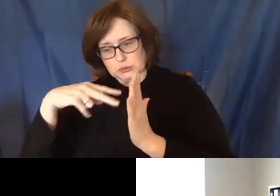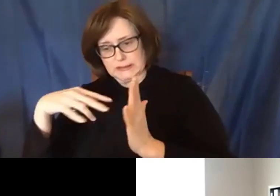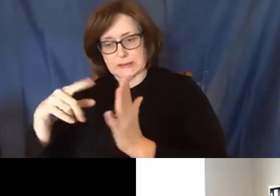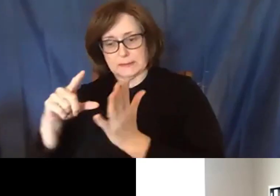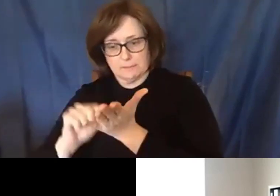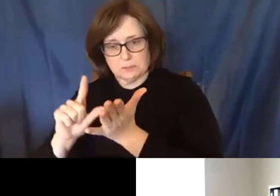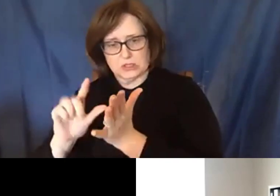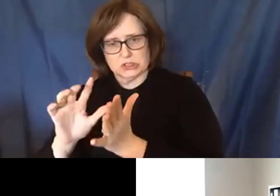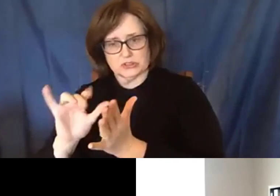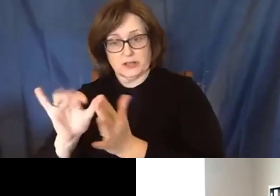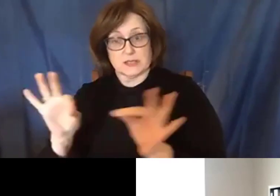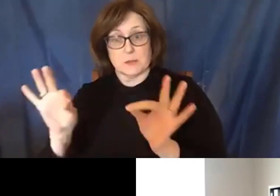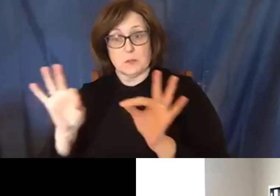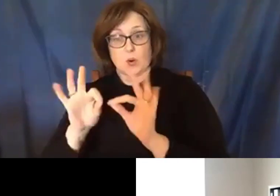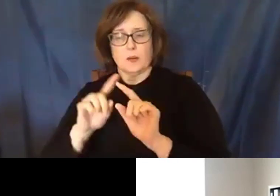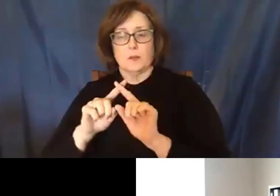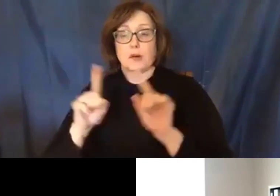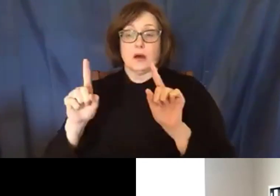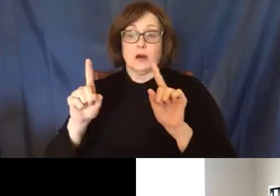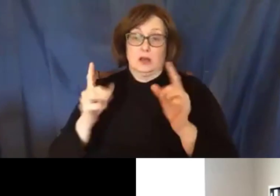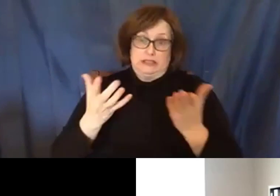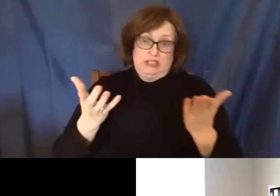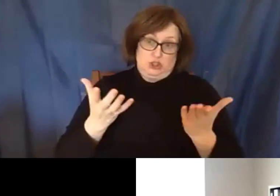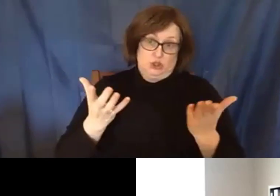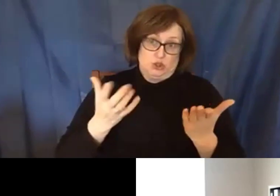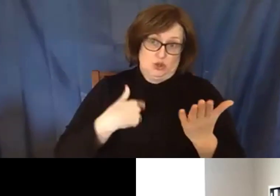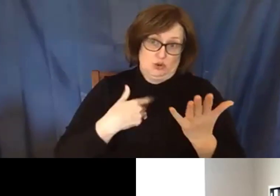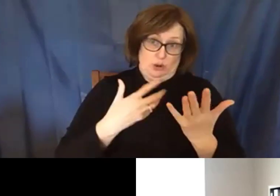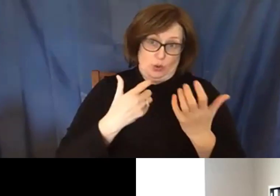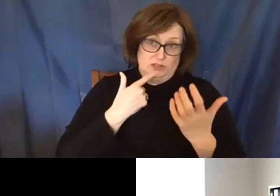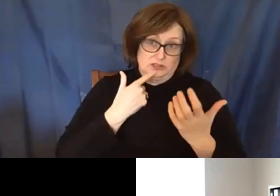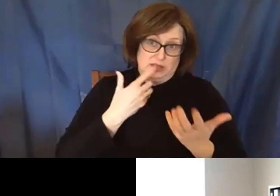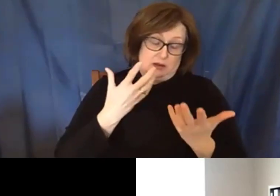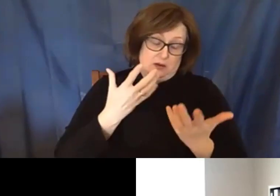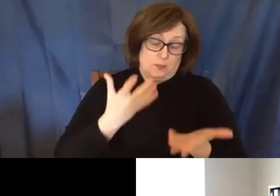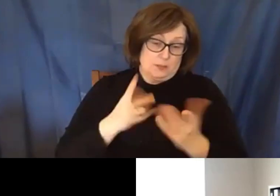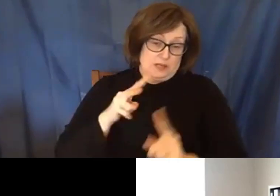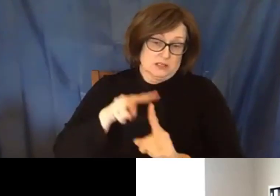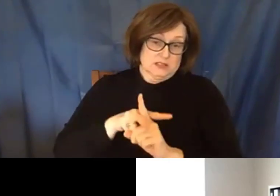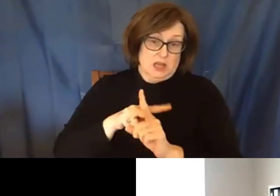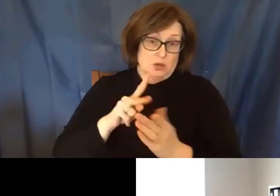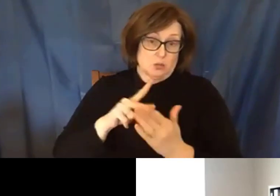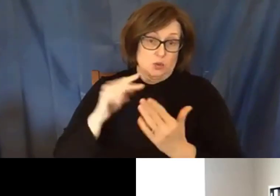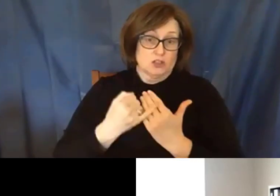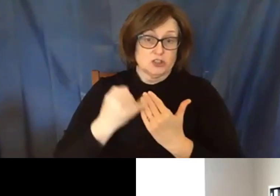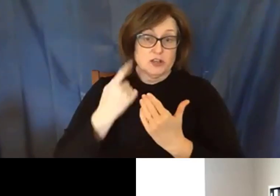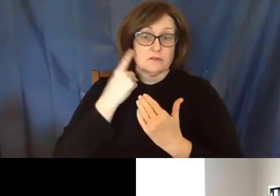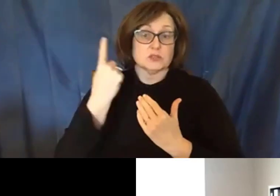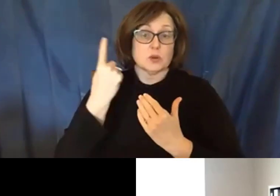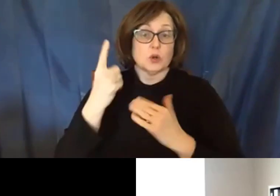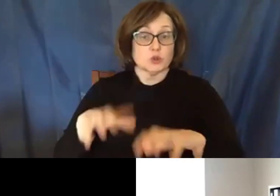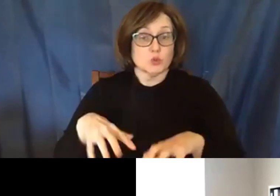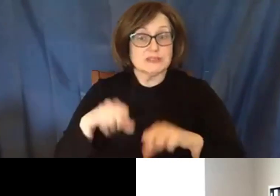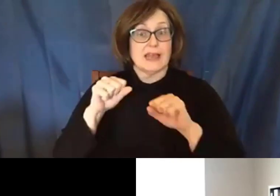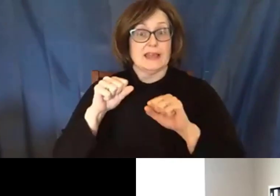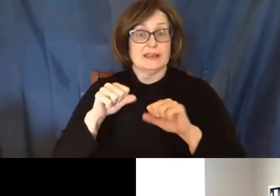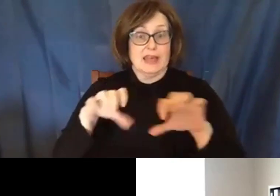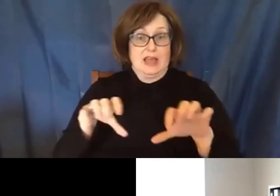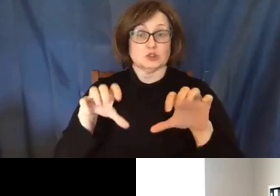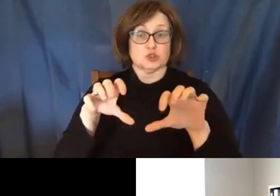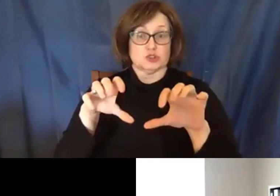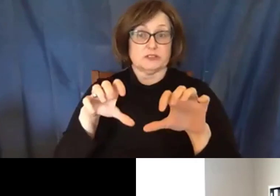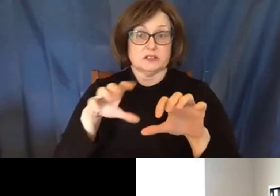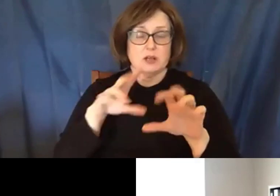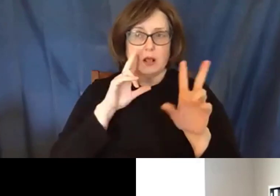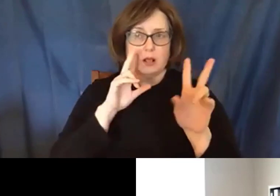this space, I just wanted to say, hey, maybe having a take action project and look around you and see what you can learn from